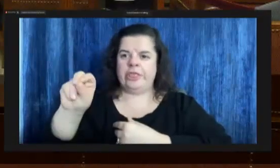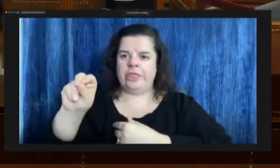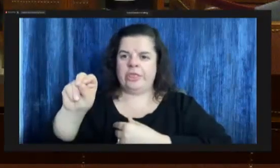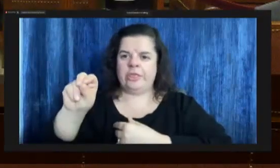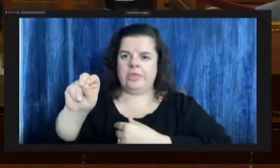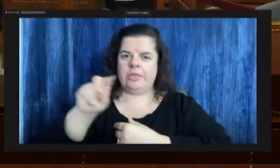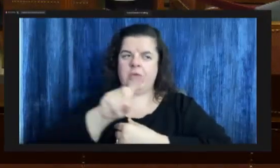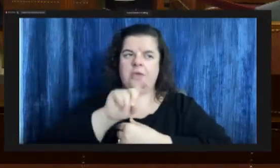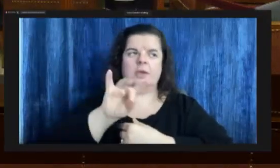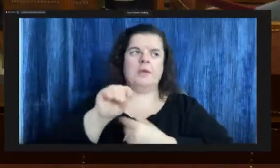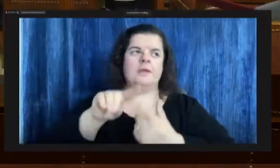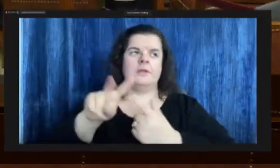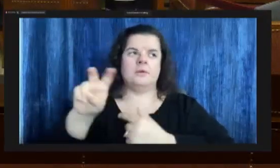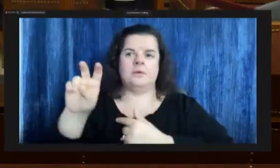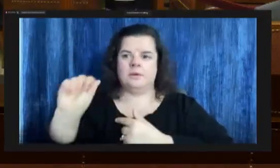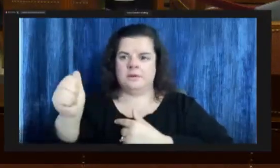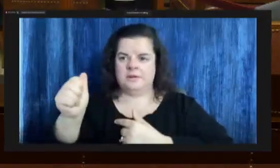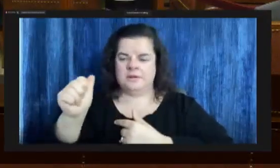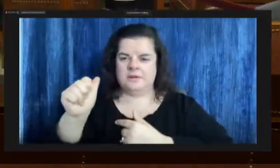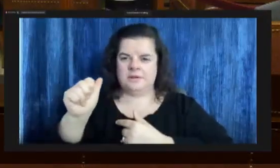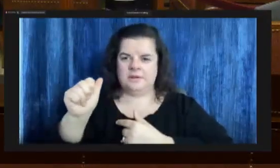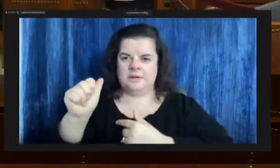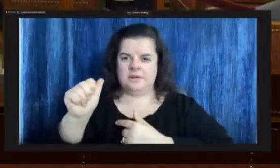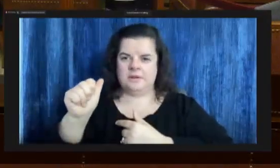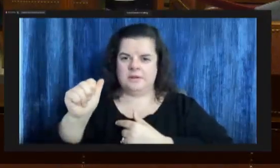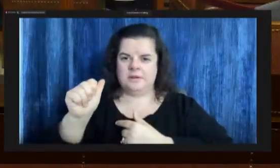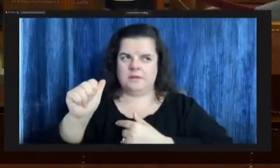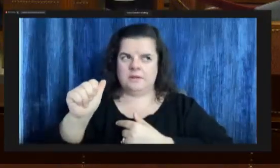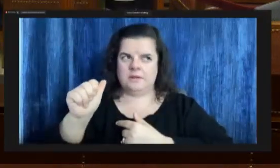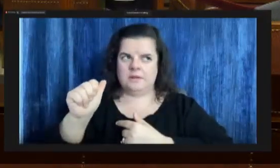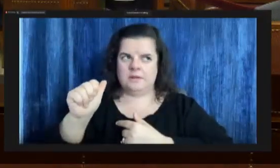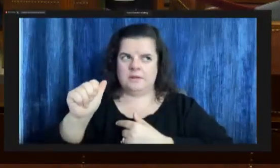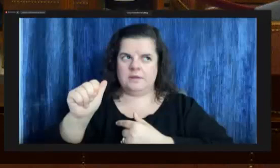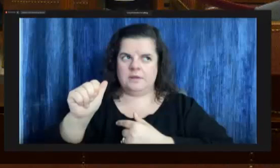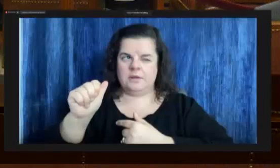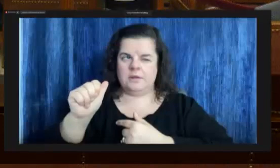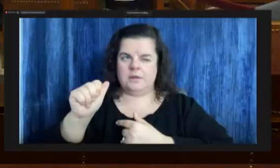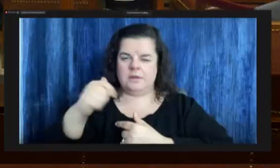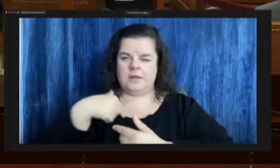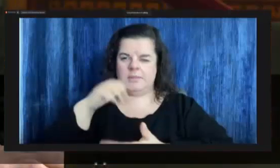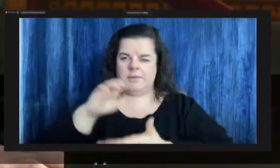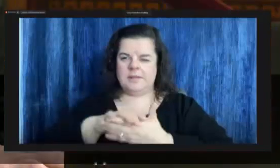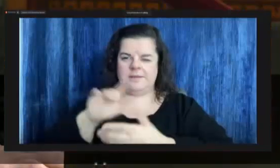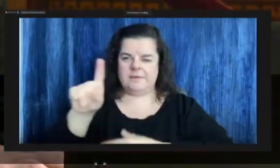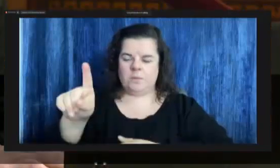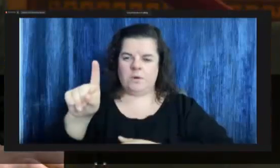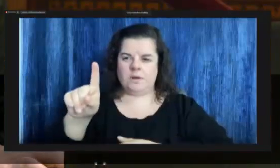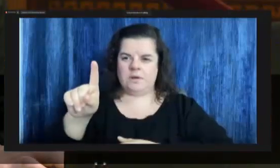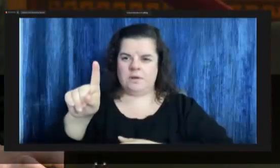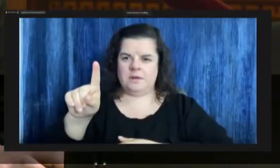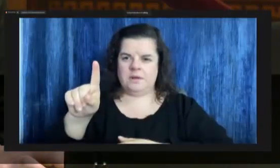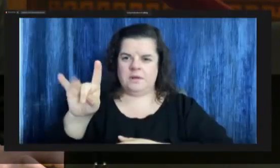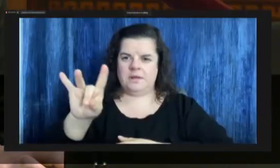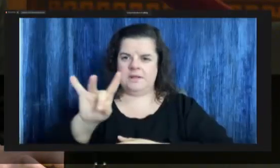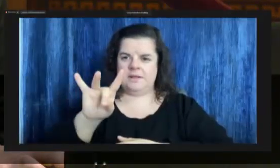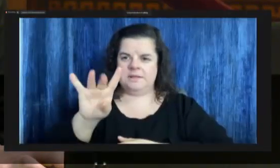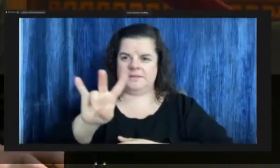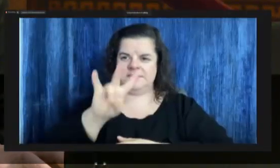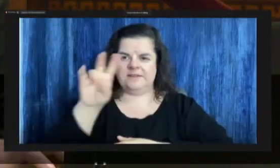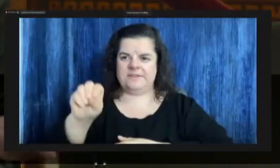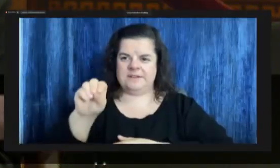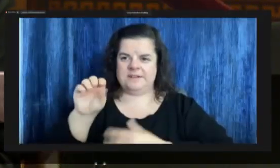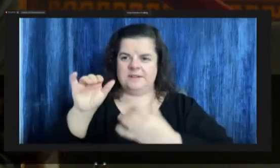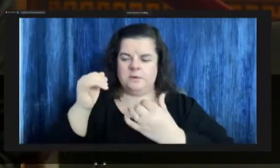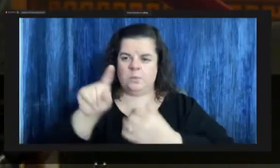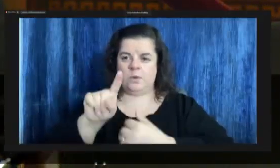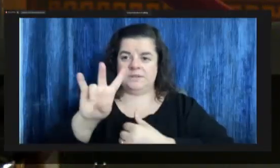30,000 from what the mayor's office. No, 270. To. I believe it's around a little over 170 now. It's between